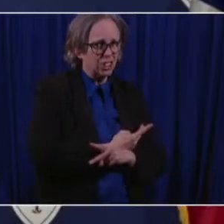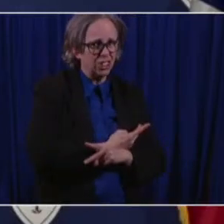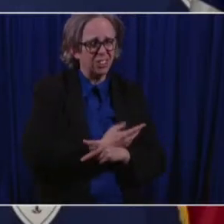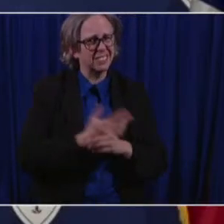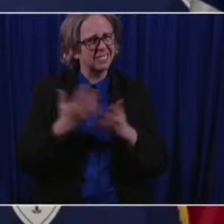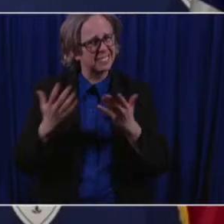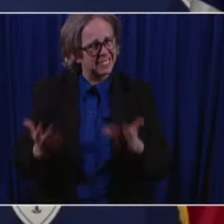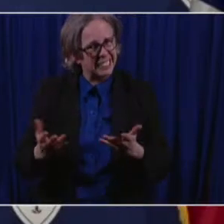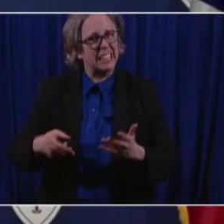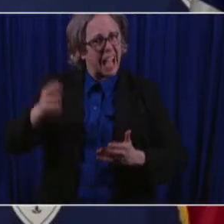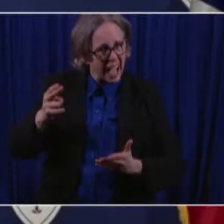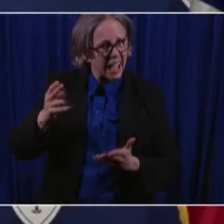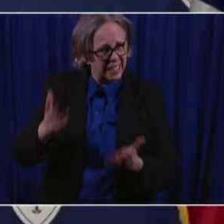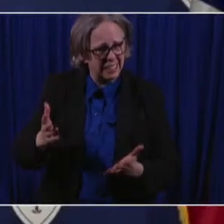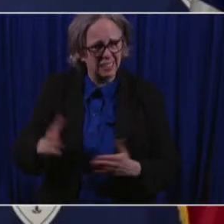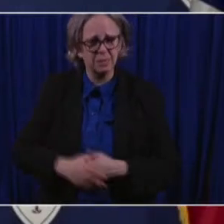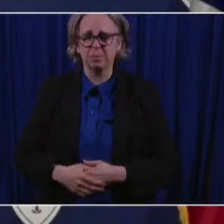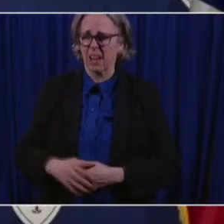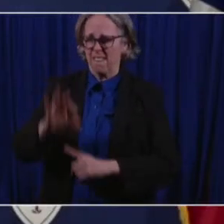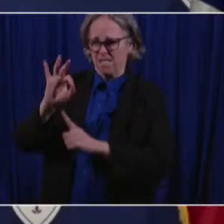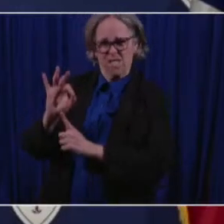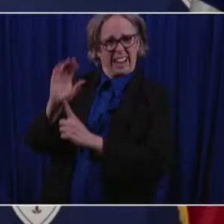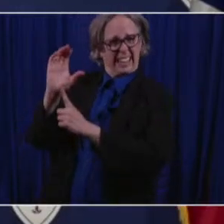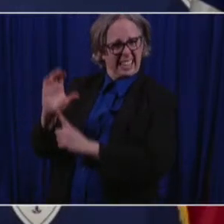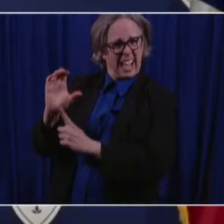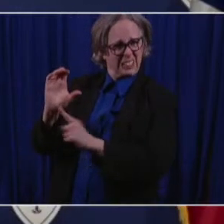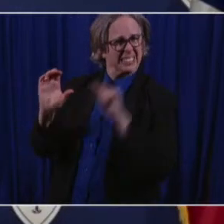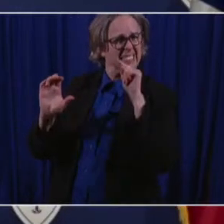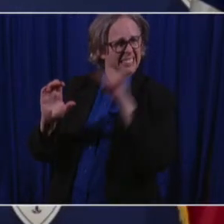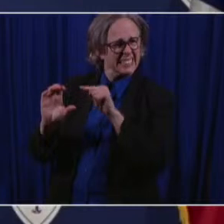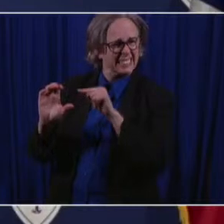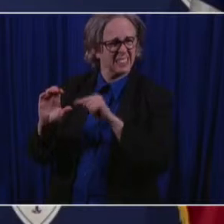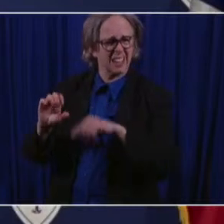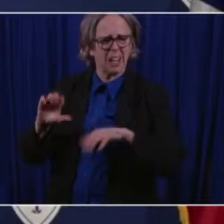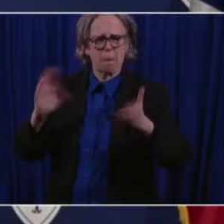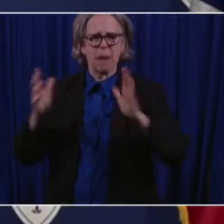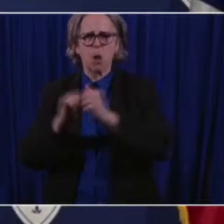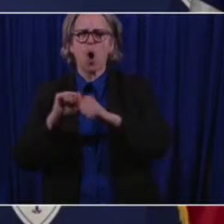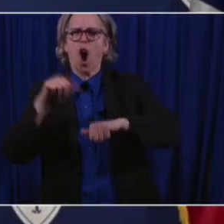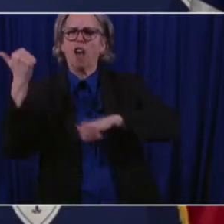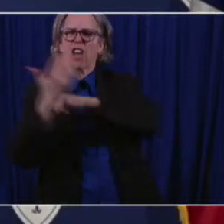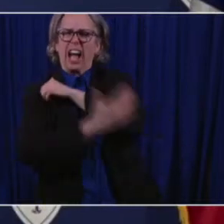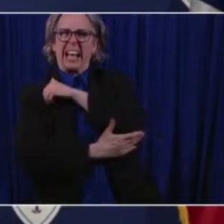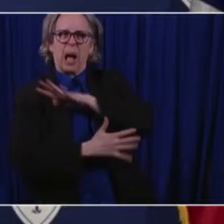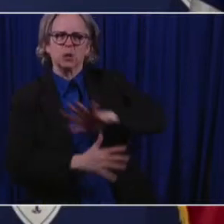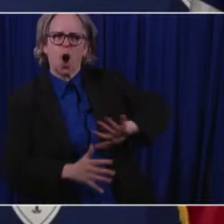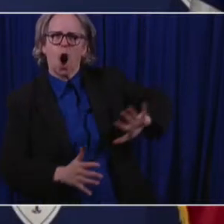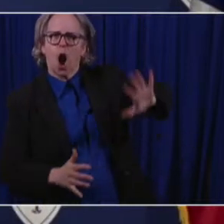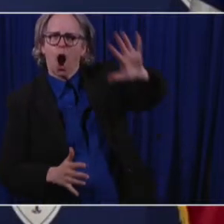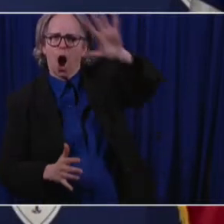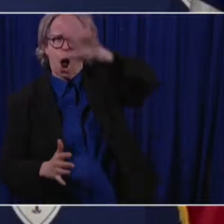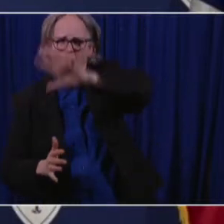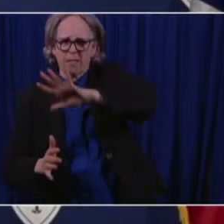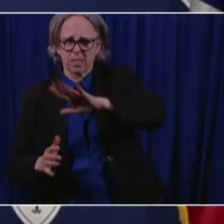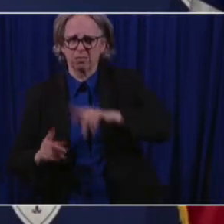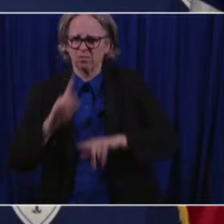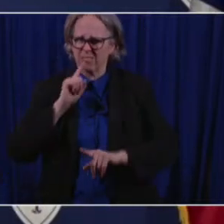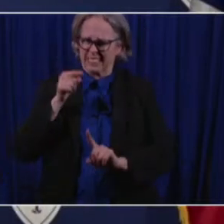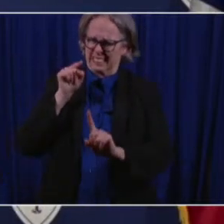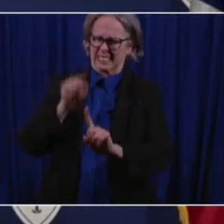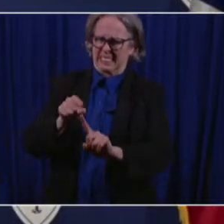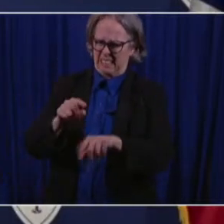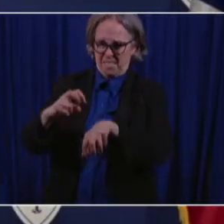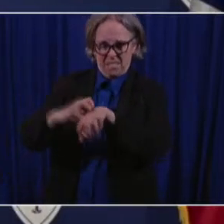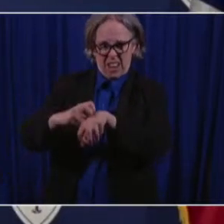County is we're seeing in many other counties in Ohio, and that is a strong variant, a variant that is multiplying very